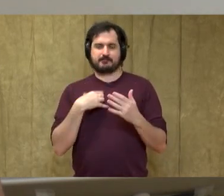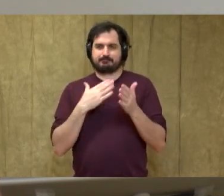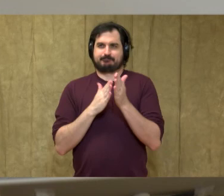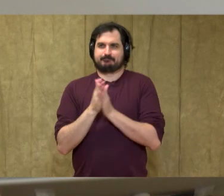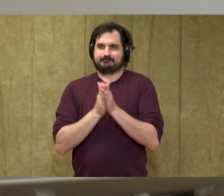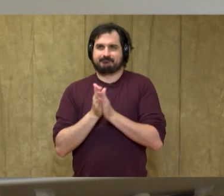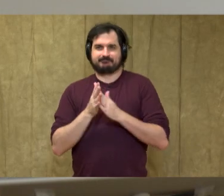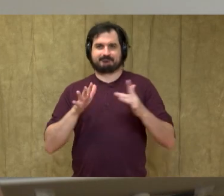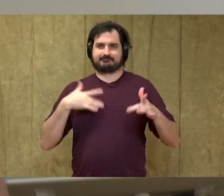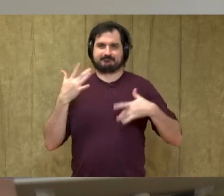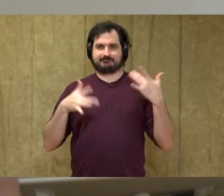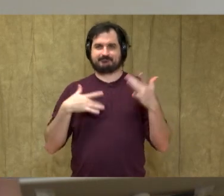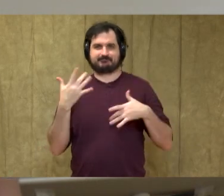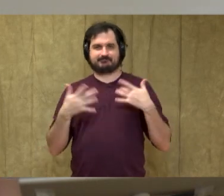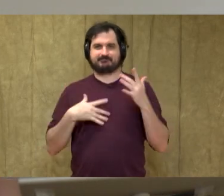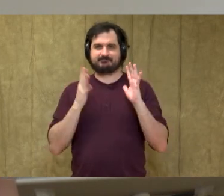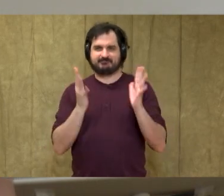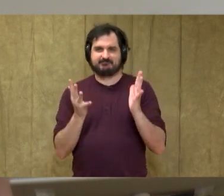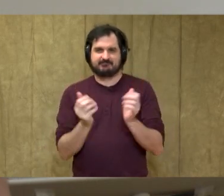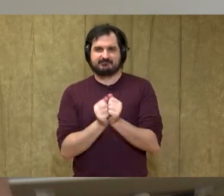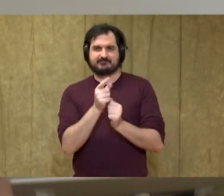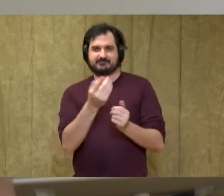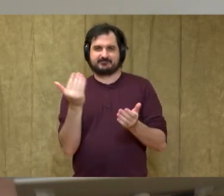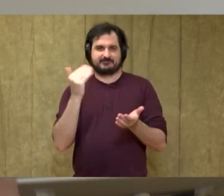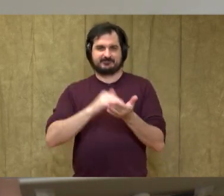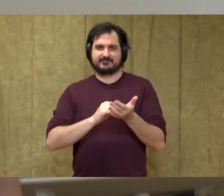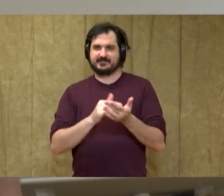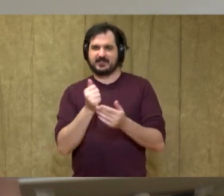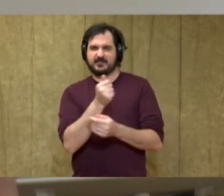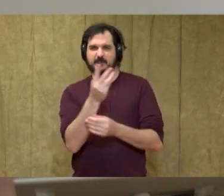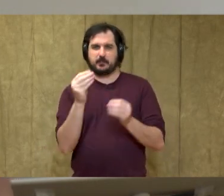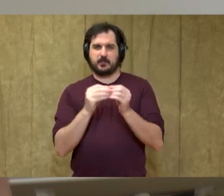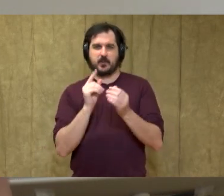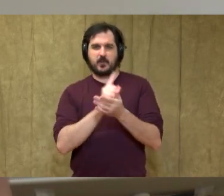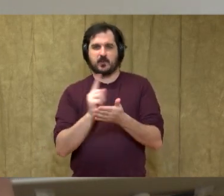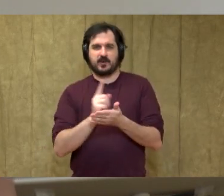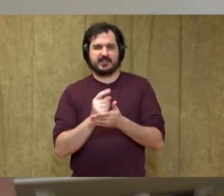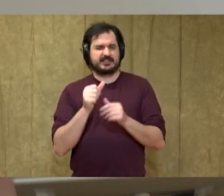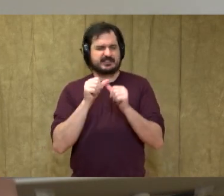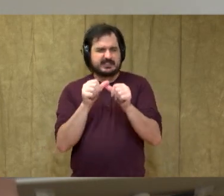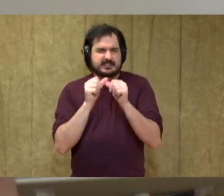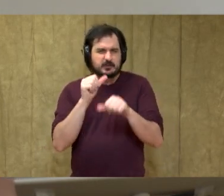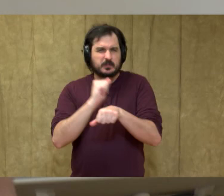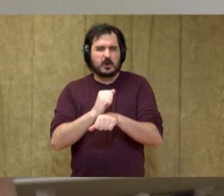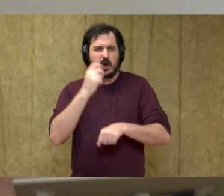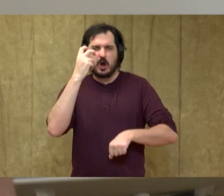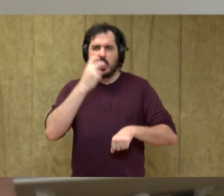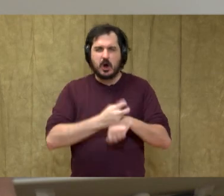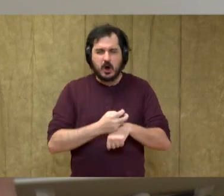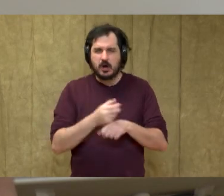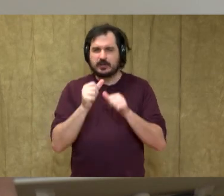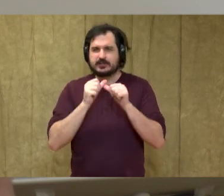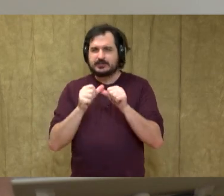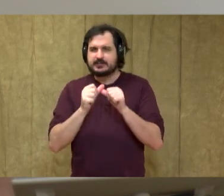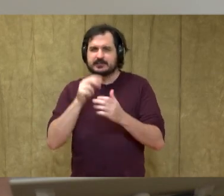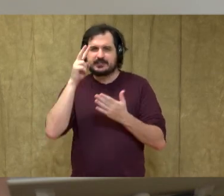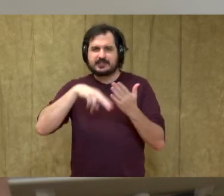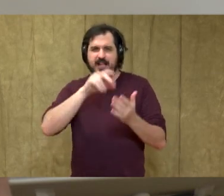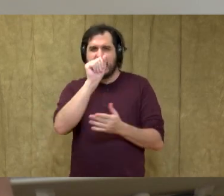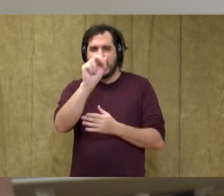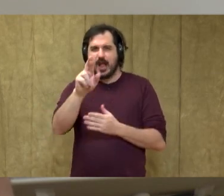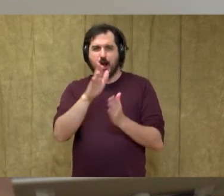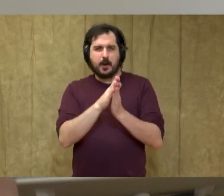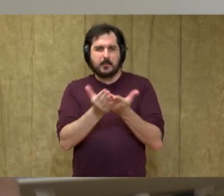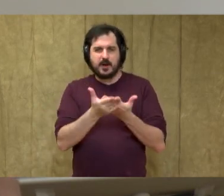weeks with you, boys and girls. Keep working hard. Continue to read your AR books. Get in as many iReady minutes as you possibly